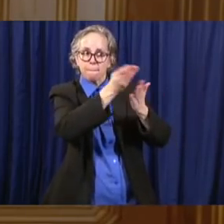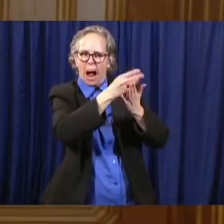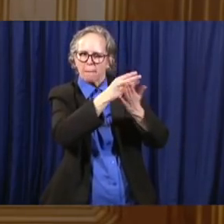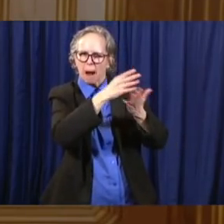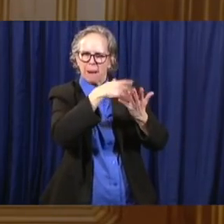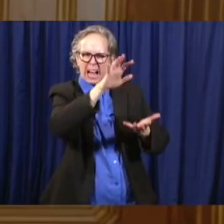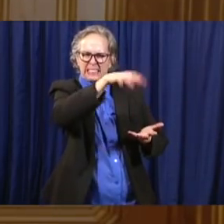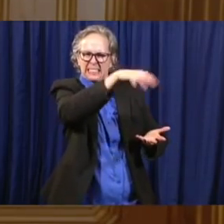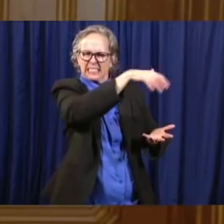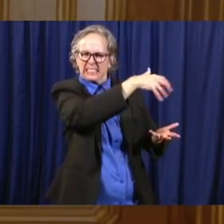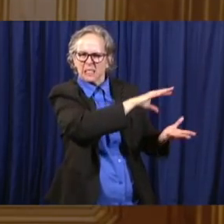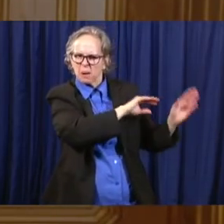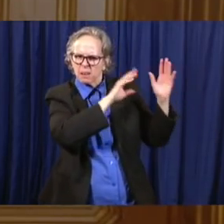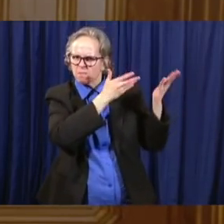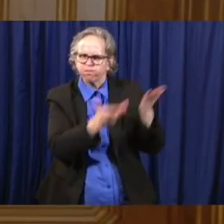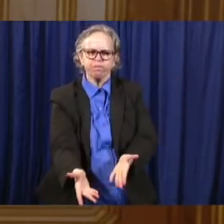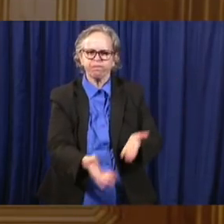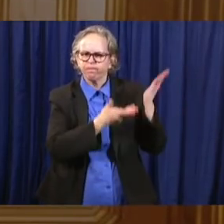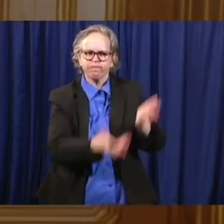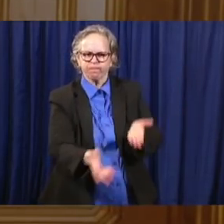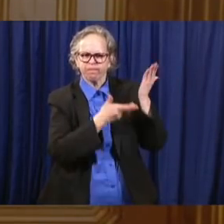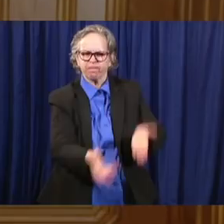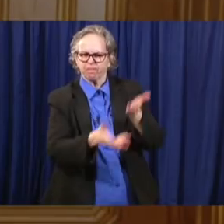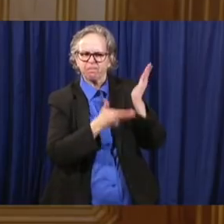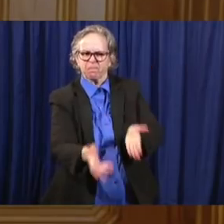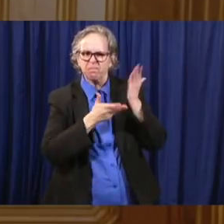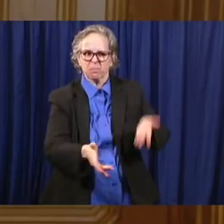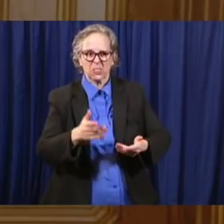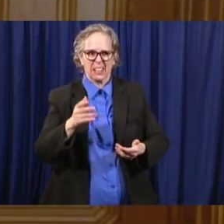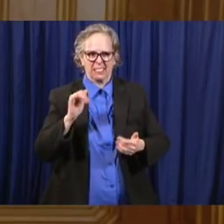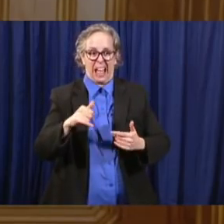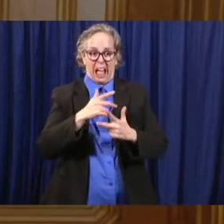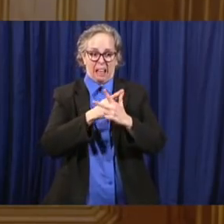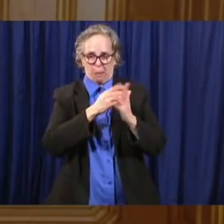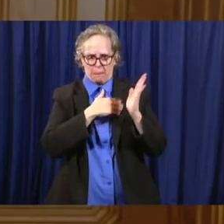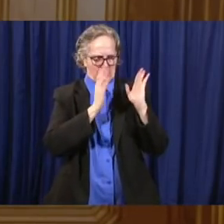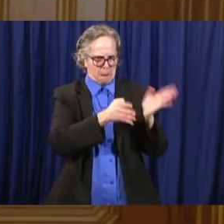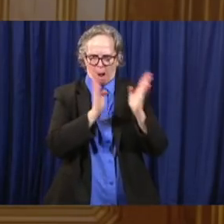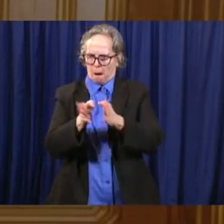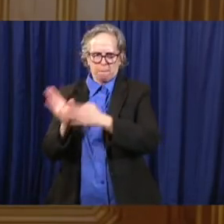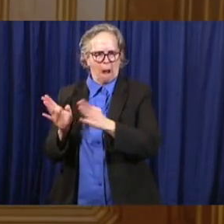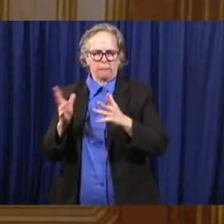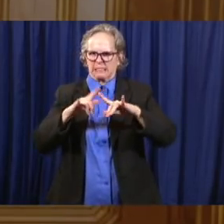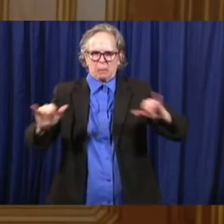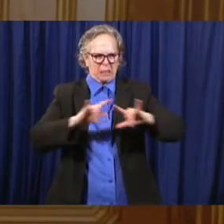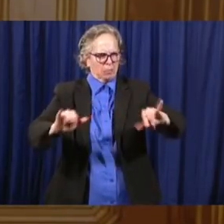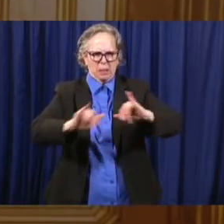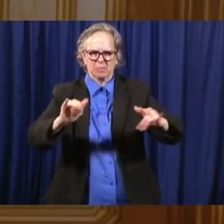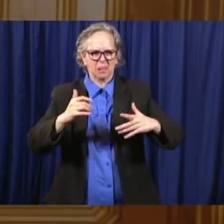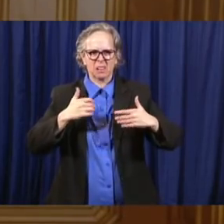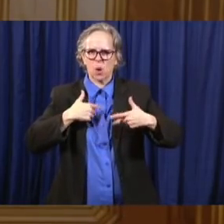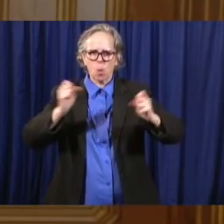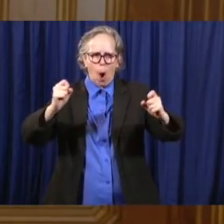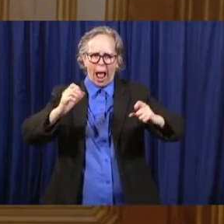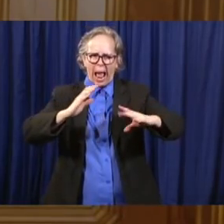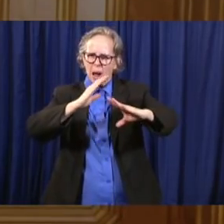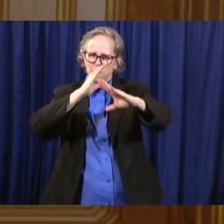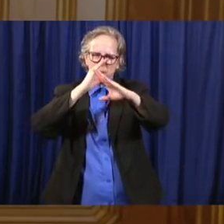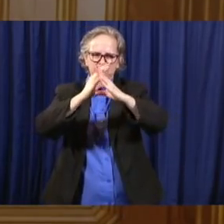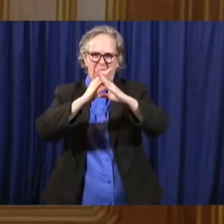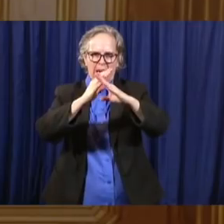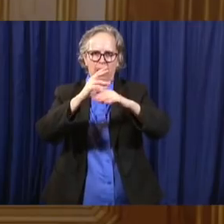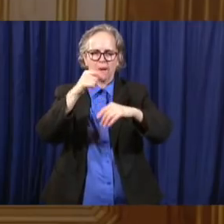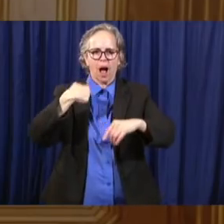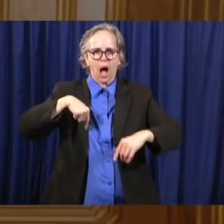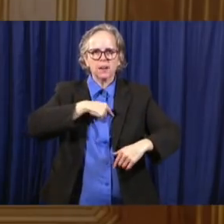protection equipment so that we don't have that situation where life and death